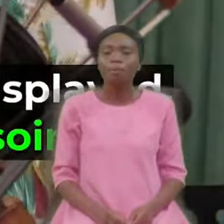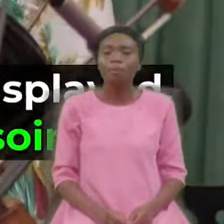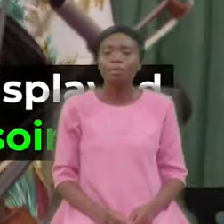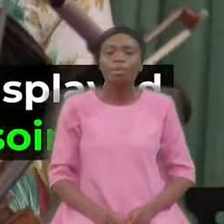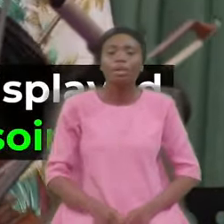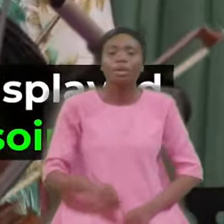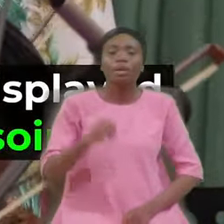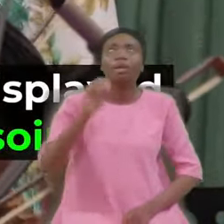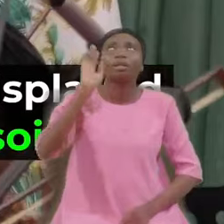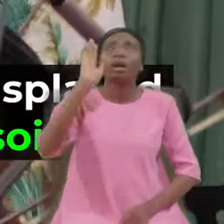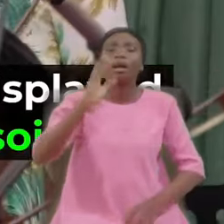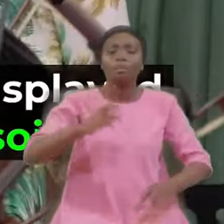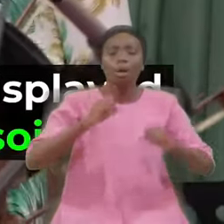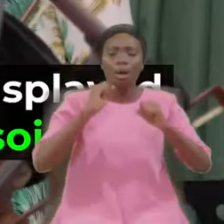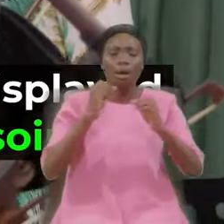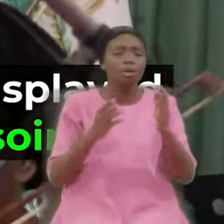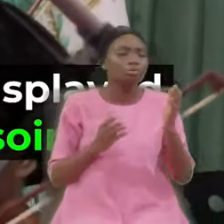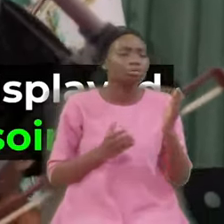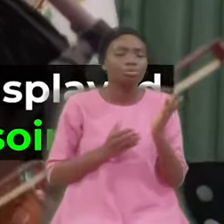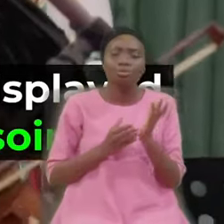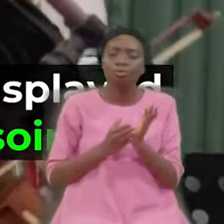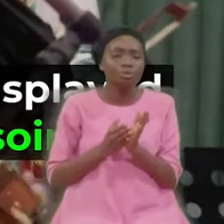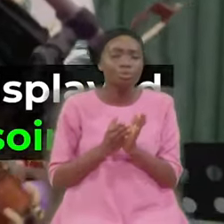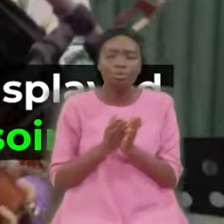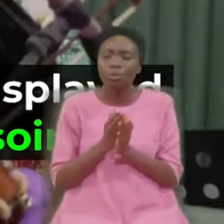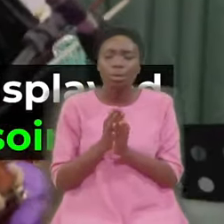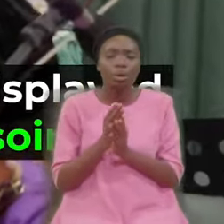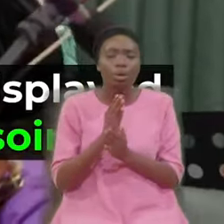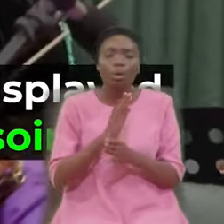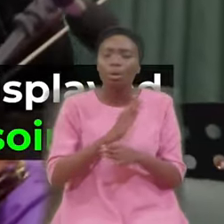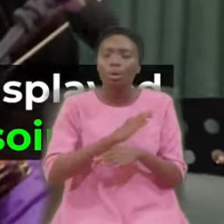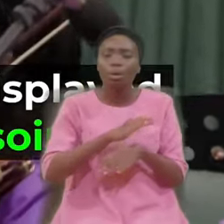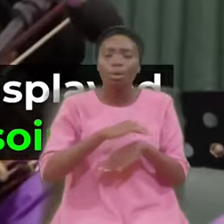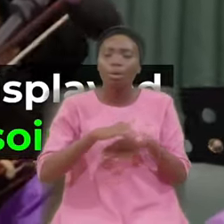thunder. Thy power